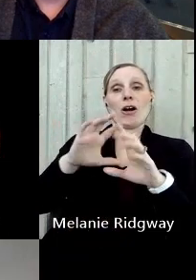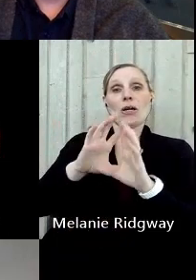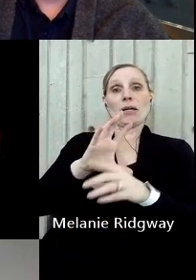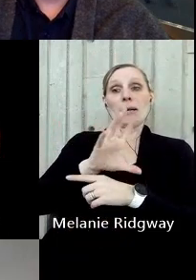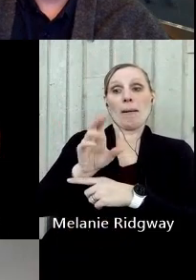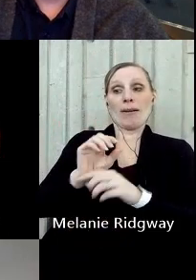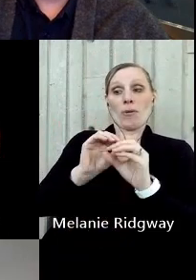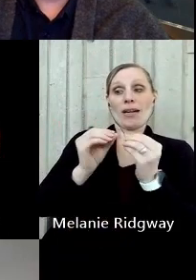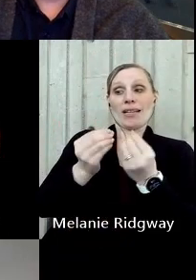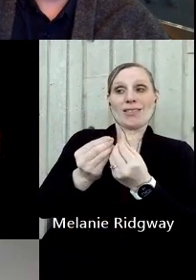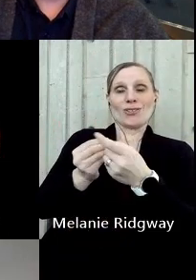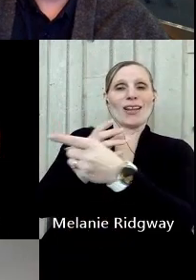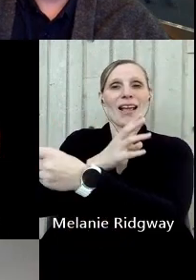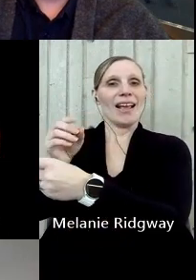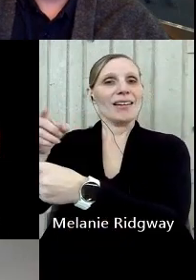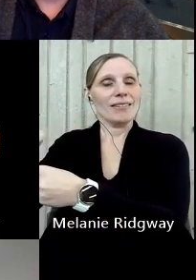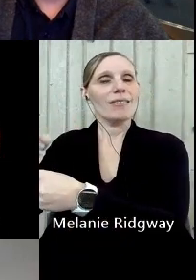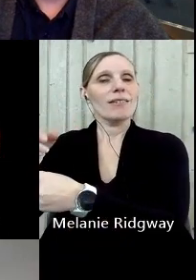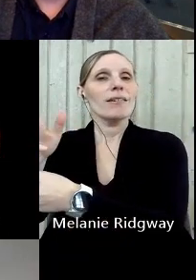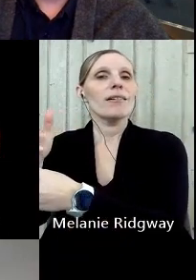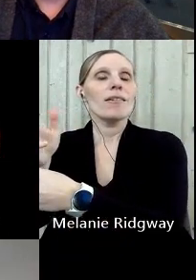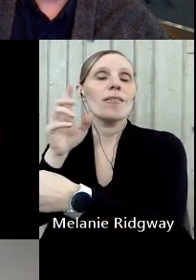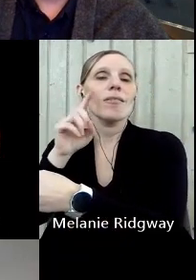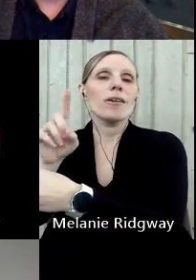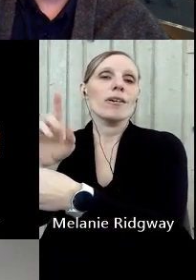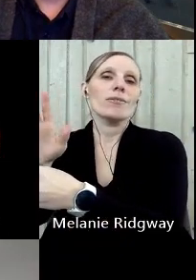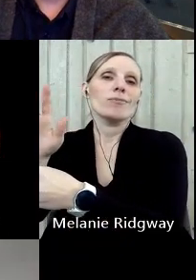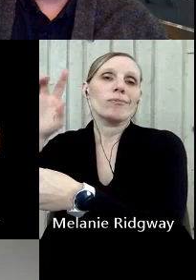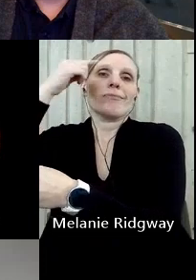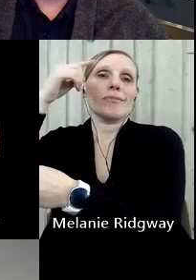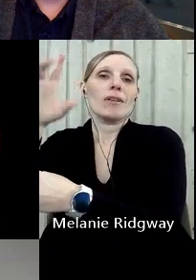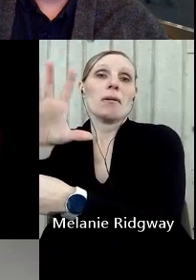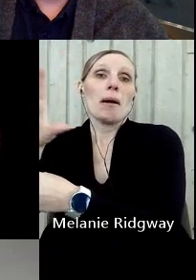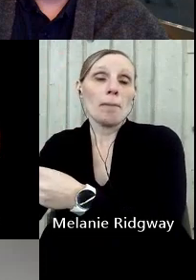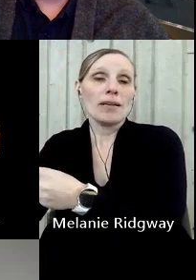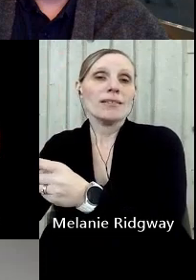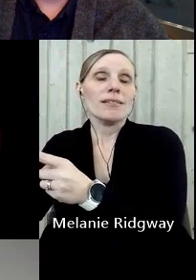they can contact us for any type of accommodations that are needed.